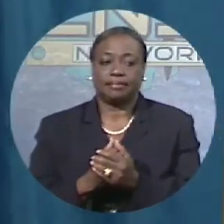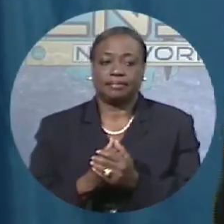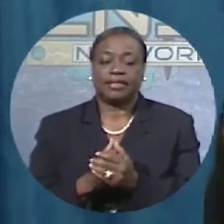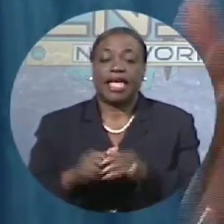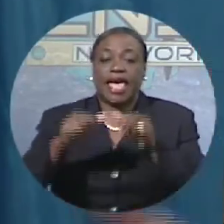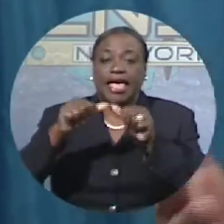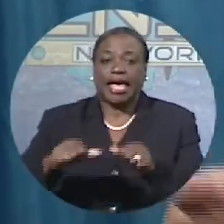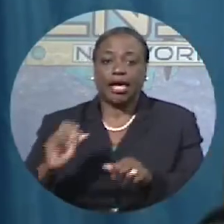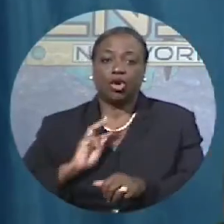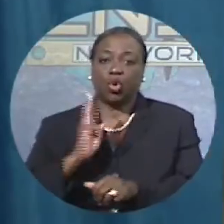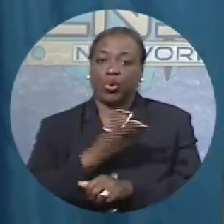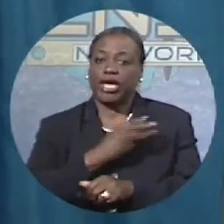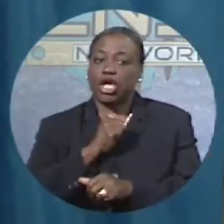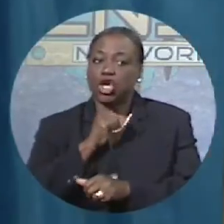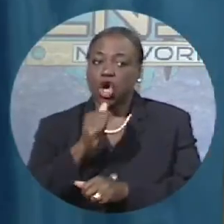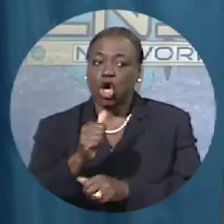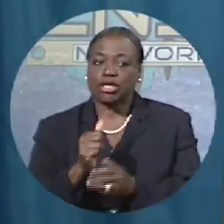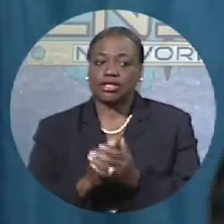can we not,